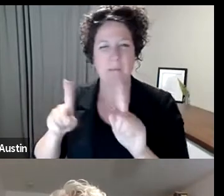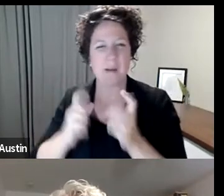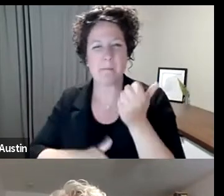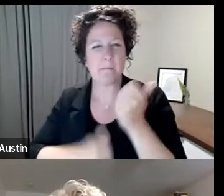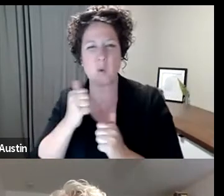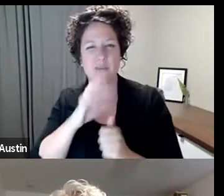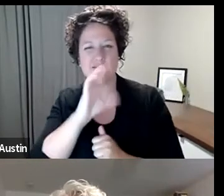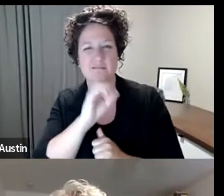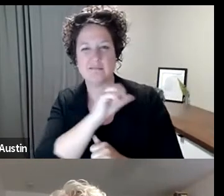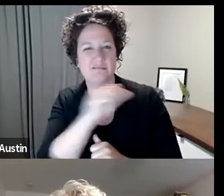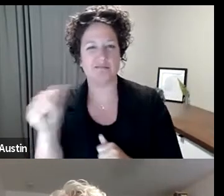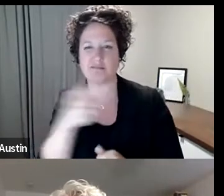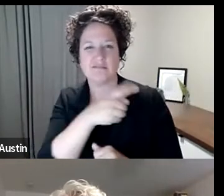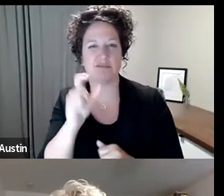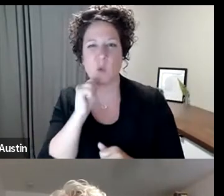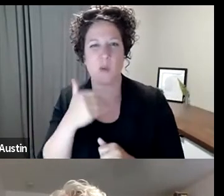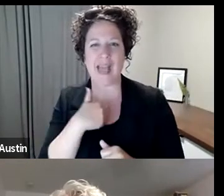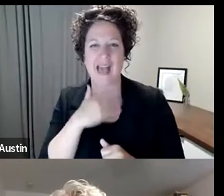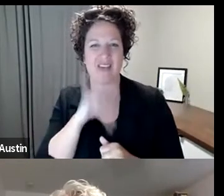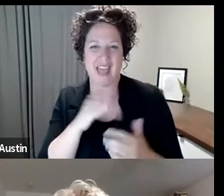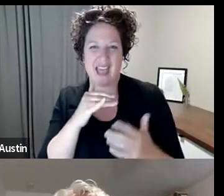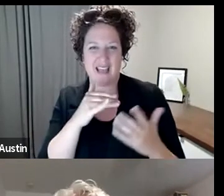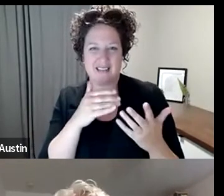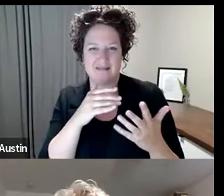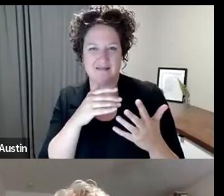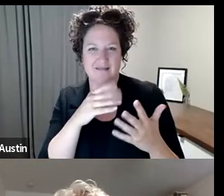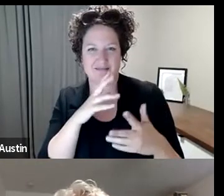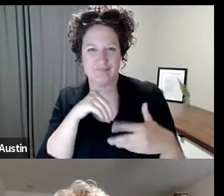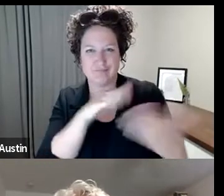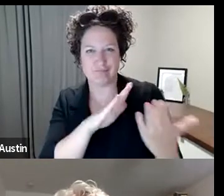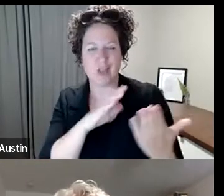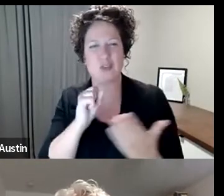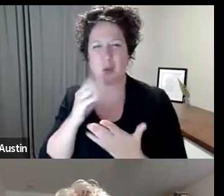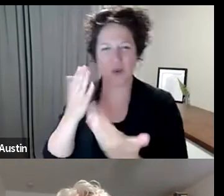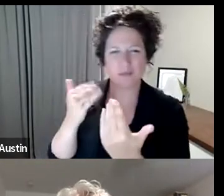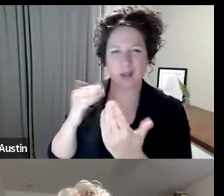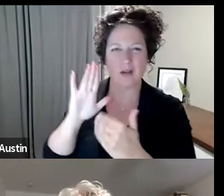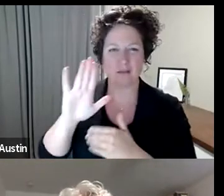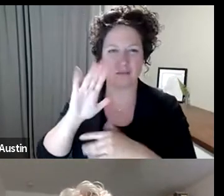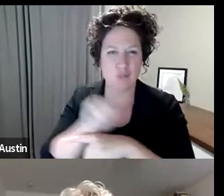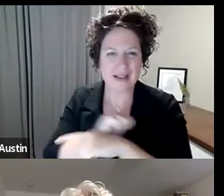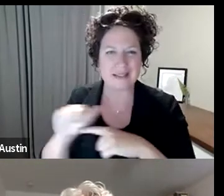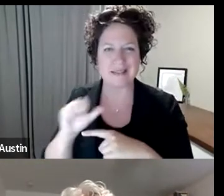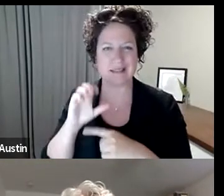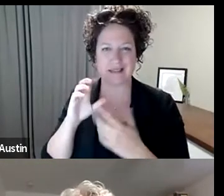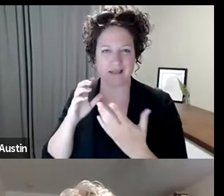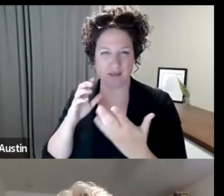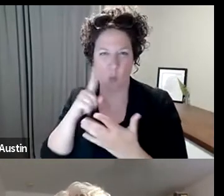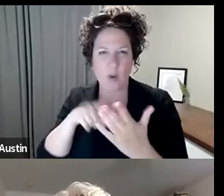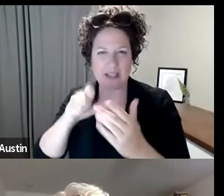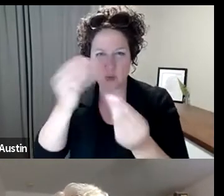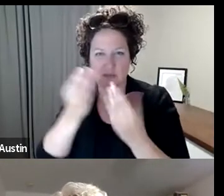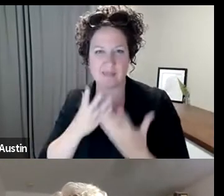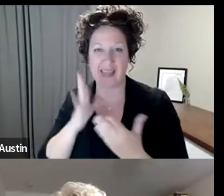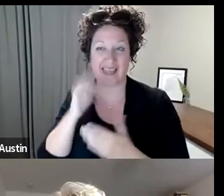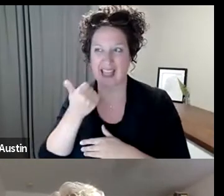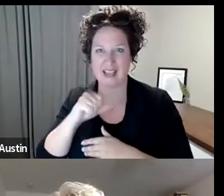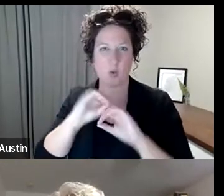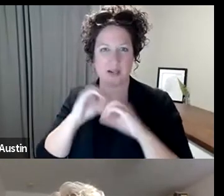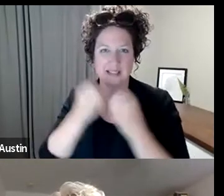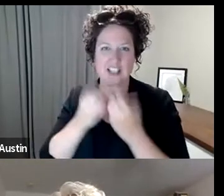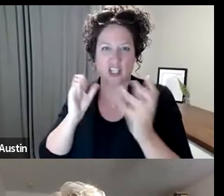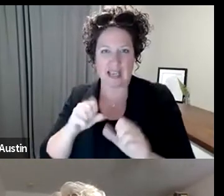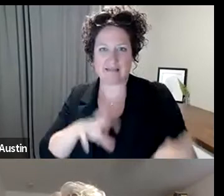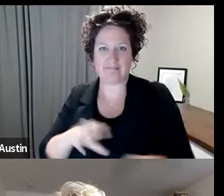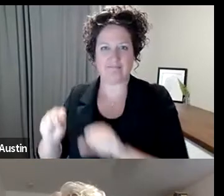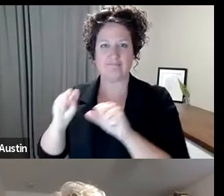position. So what top practices can you share with us that any team or organization can adopt to increase